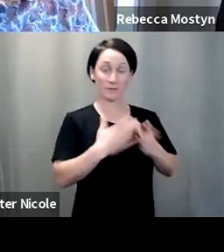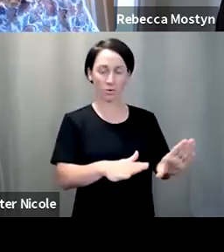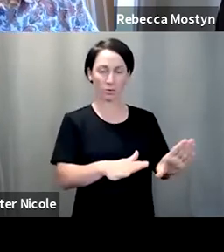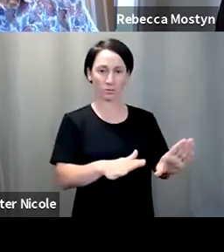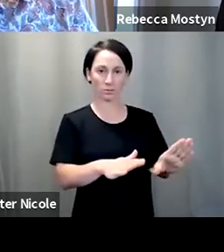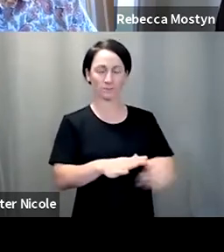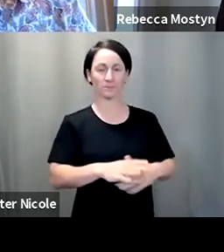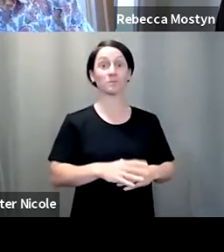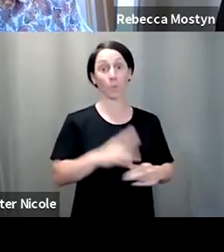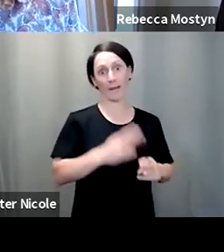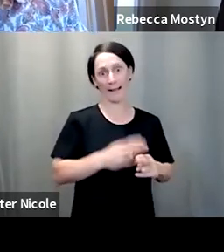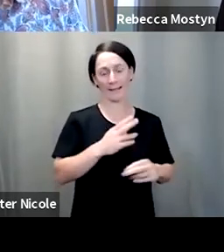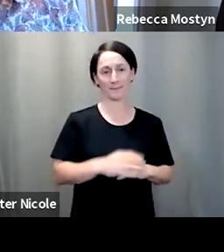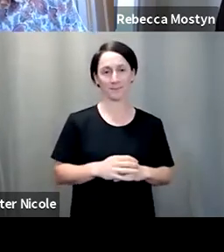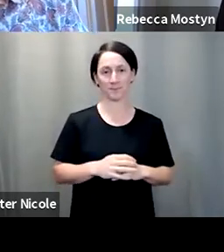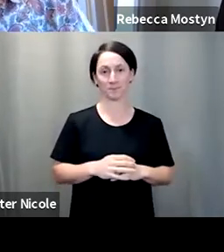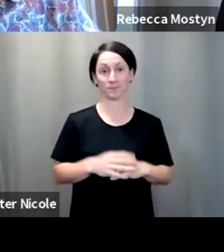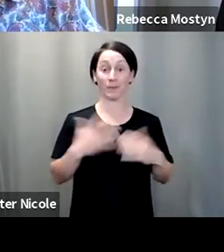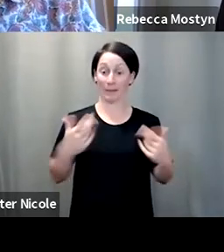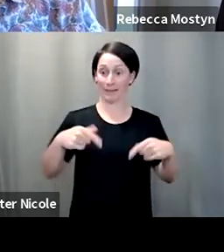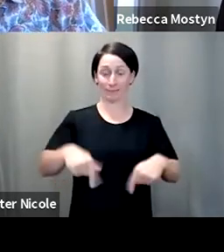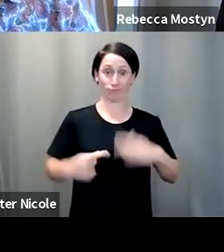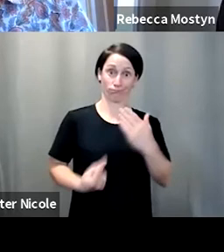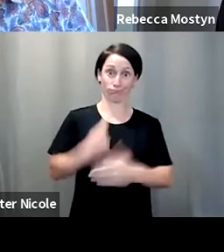not only for a health crisis,